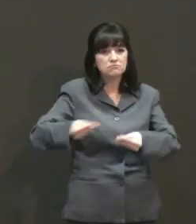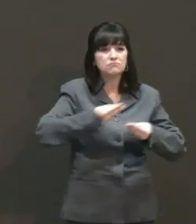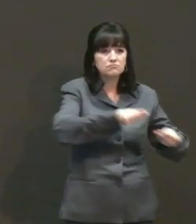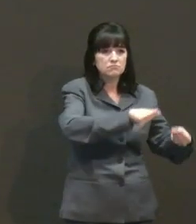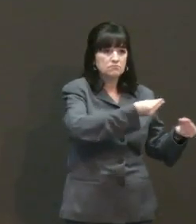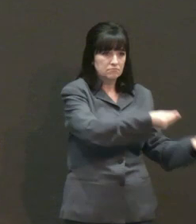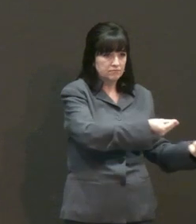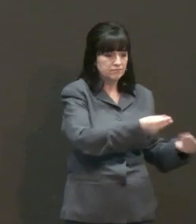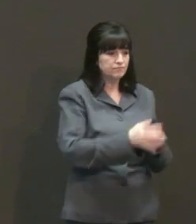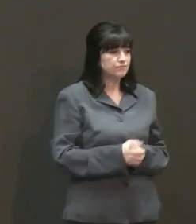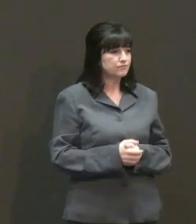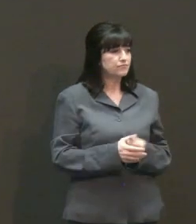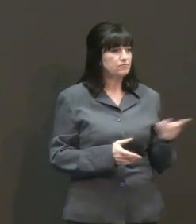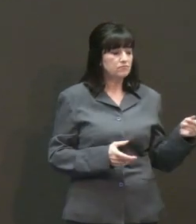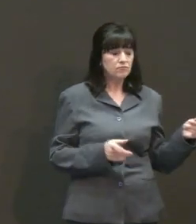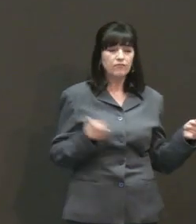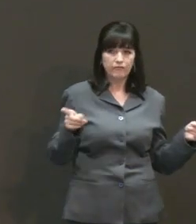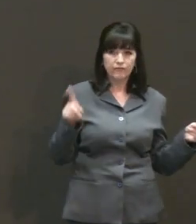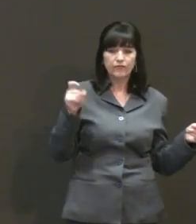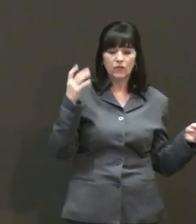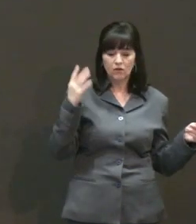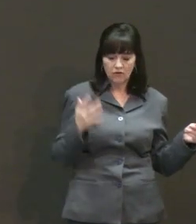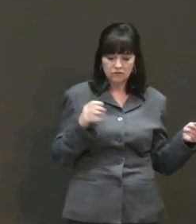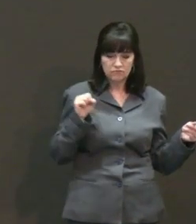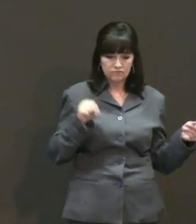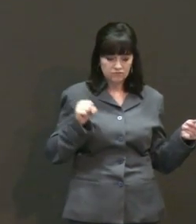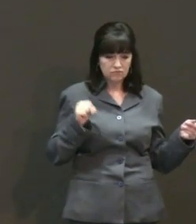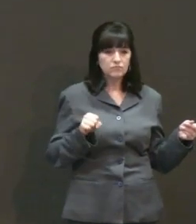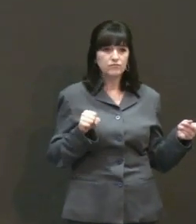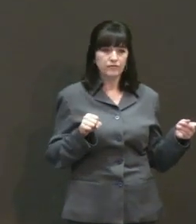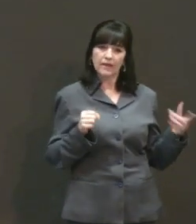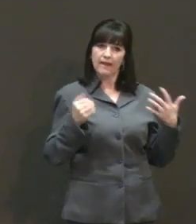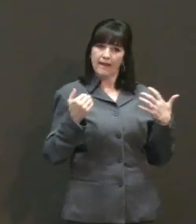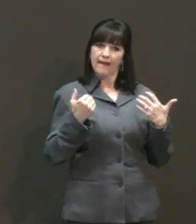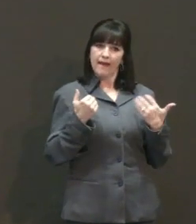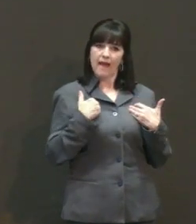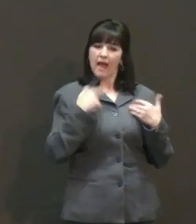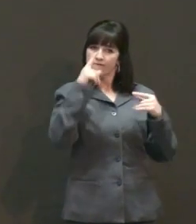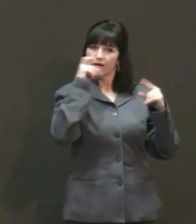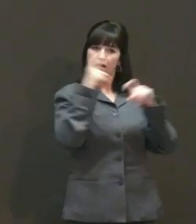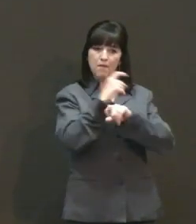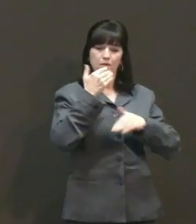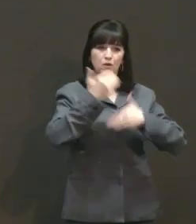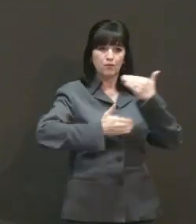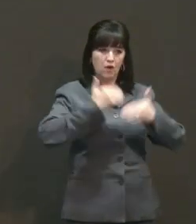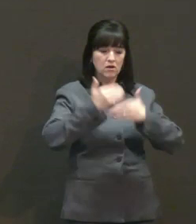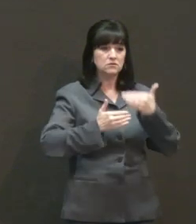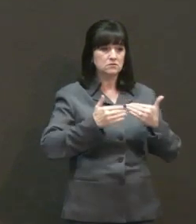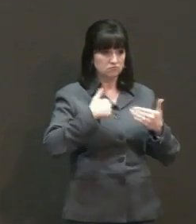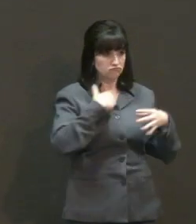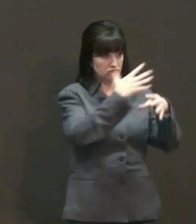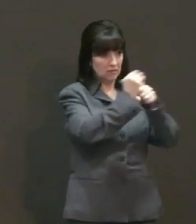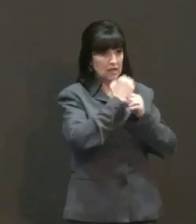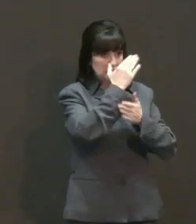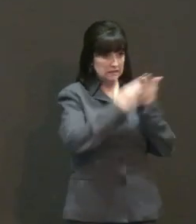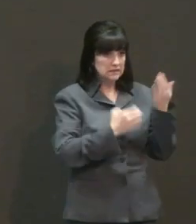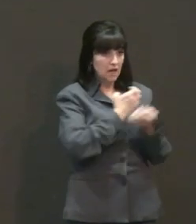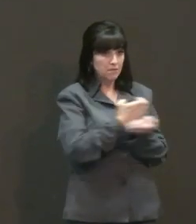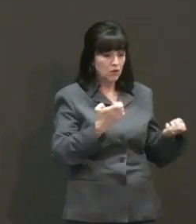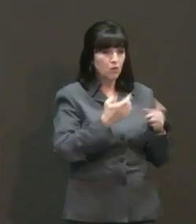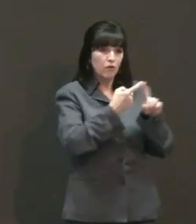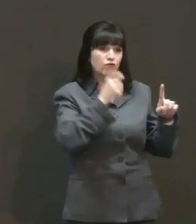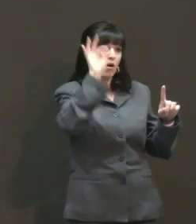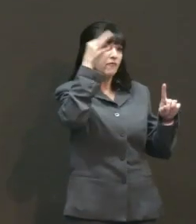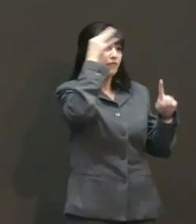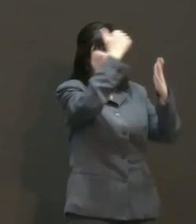I think the governor did a good job. It's a multifaceted approach. So, yes, we've received some equipment and PP from our federal